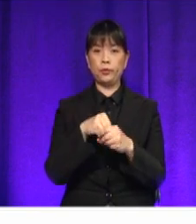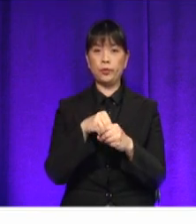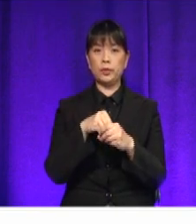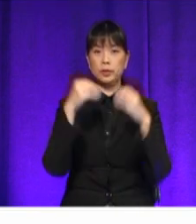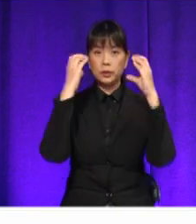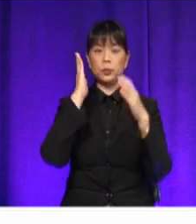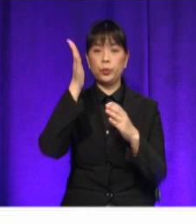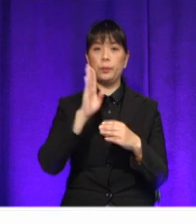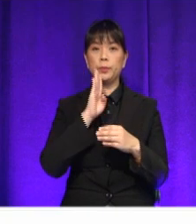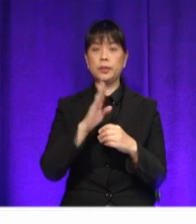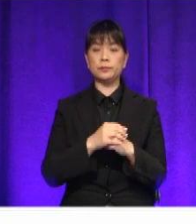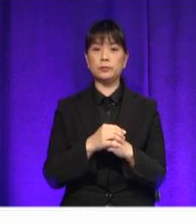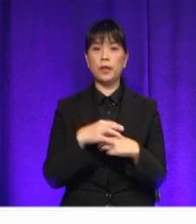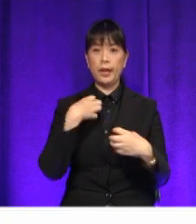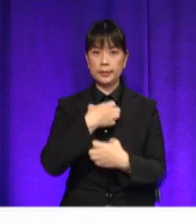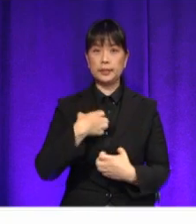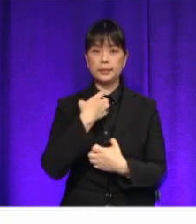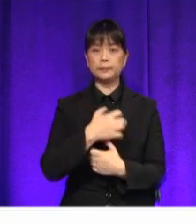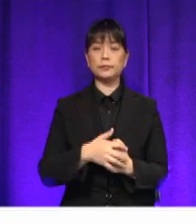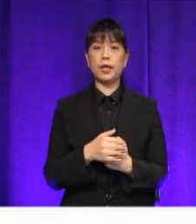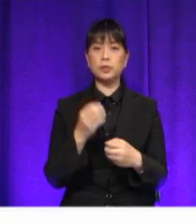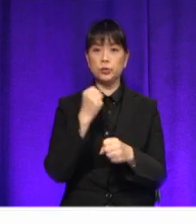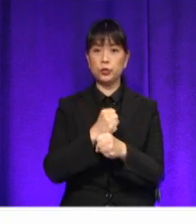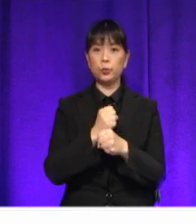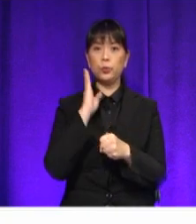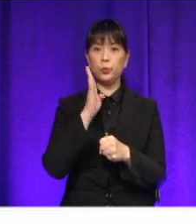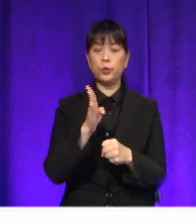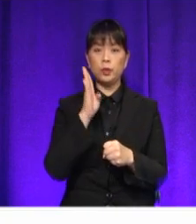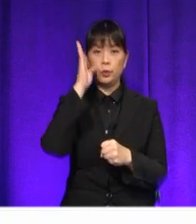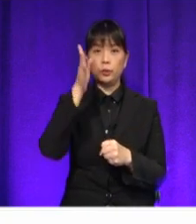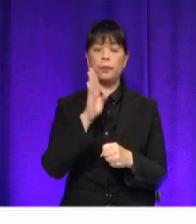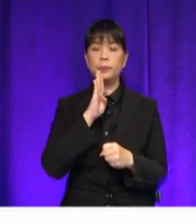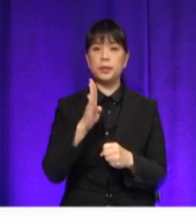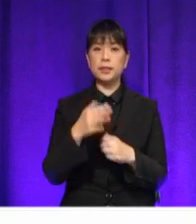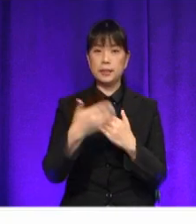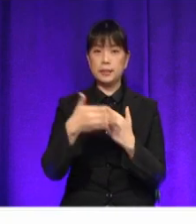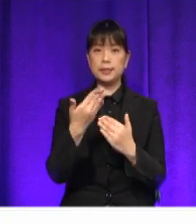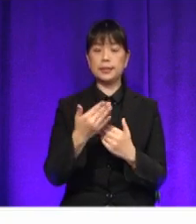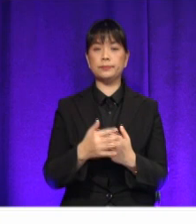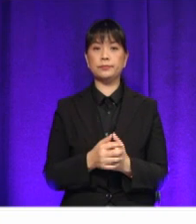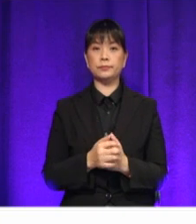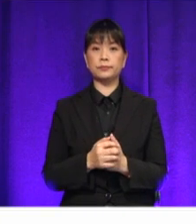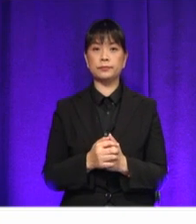excited, and I'm sure their job will be made easier, which will improve the school as a whole.